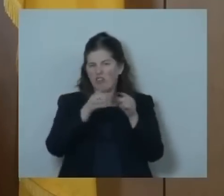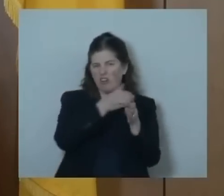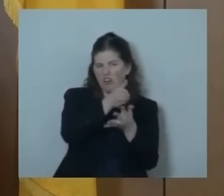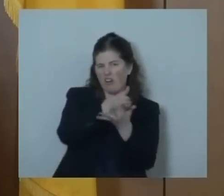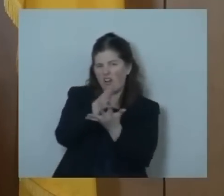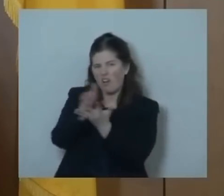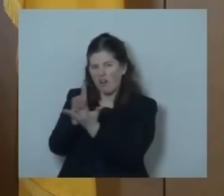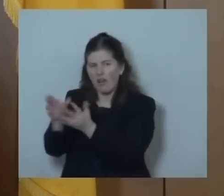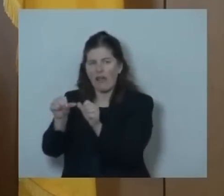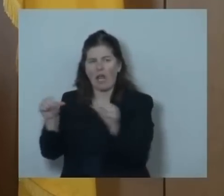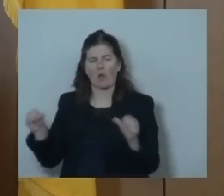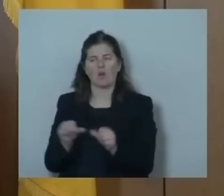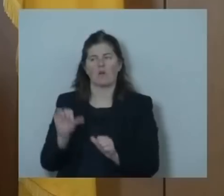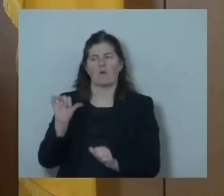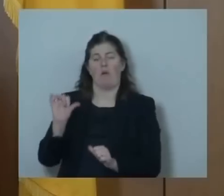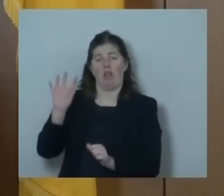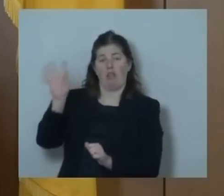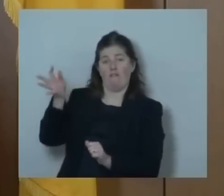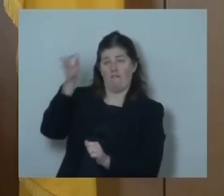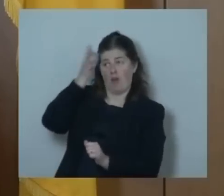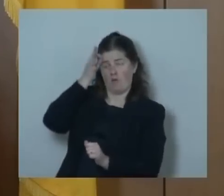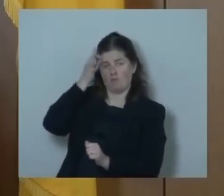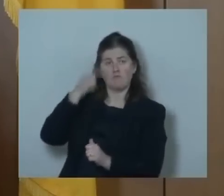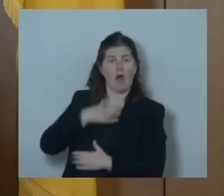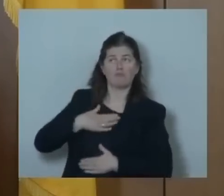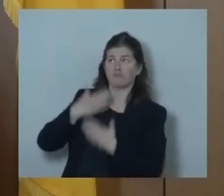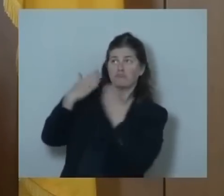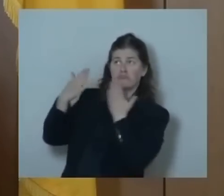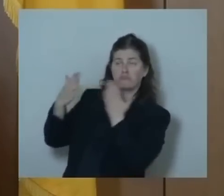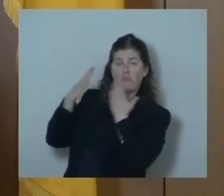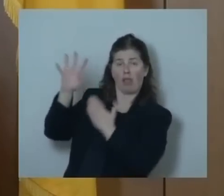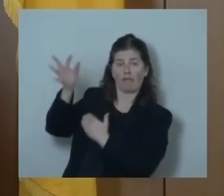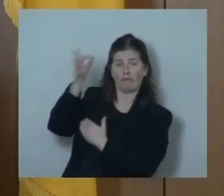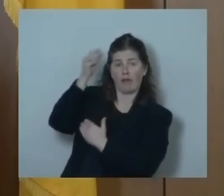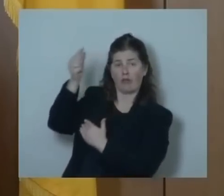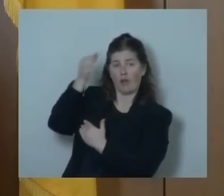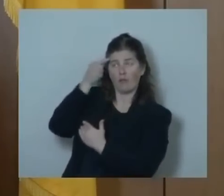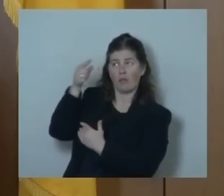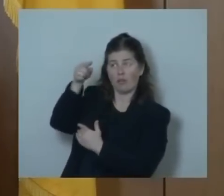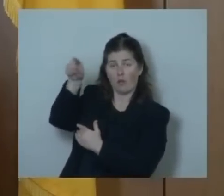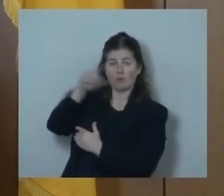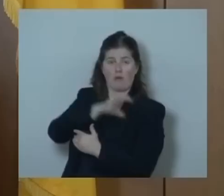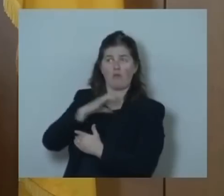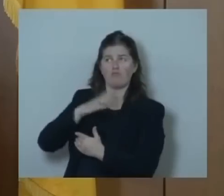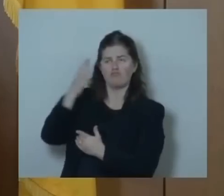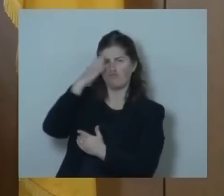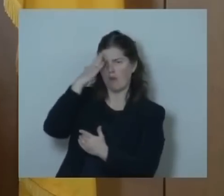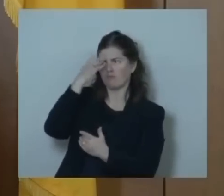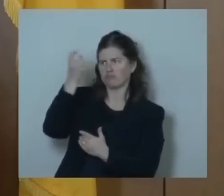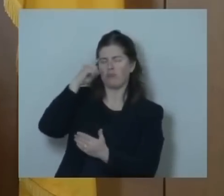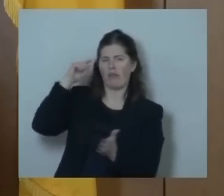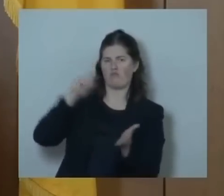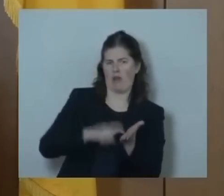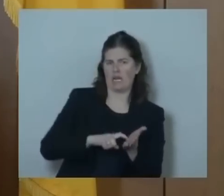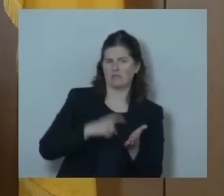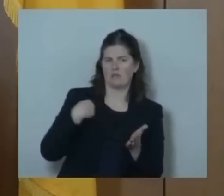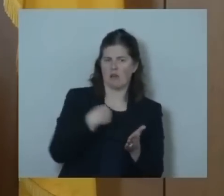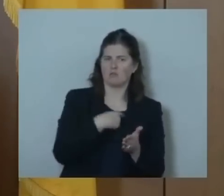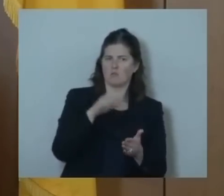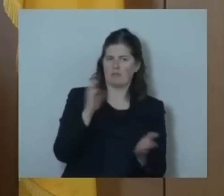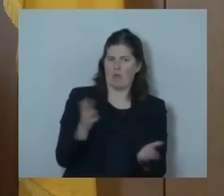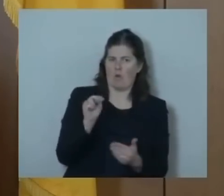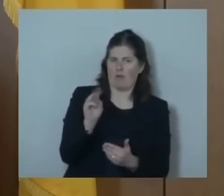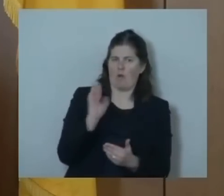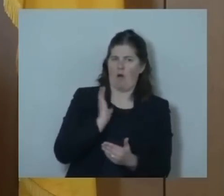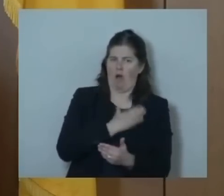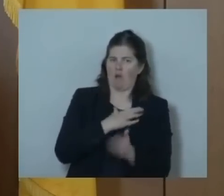And so it's clear that the feds, and I appreciate that our members of Congress are clear about that, and New Mexico's delegations fought to